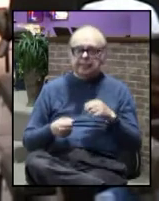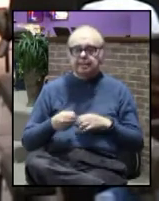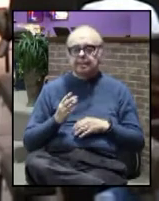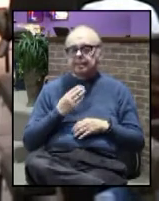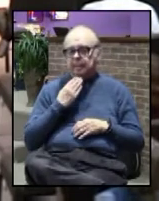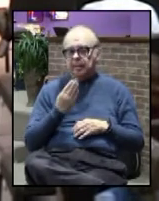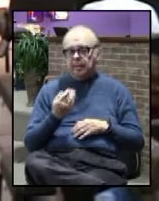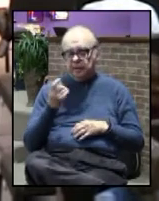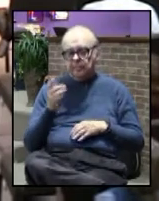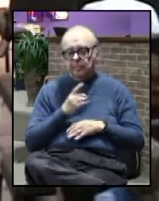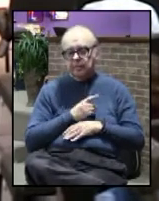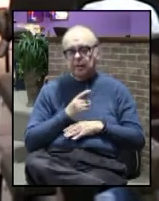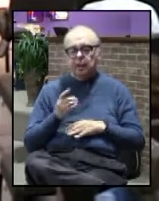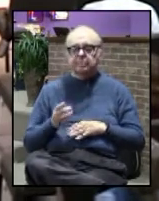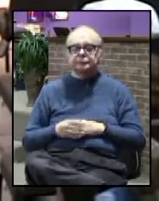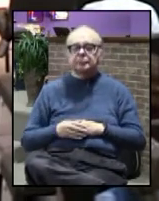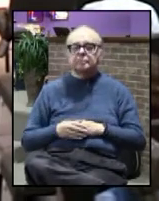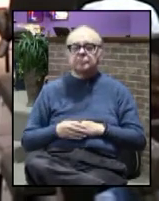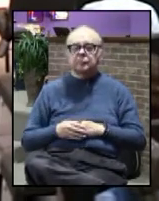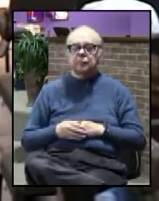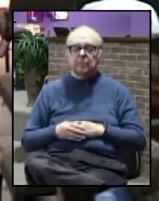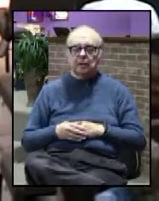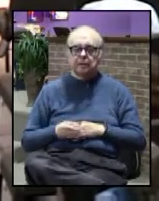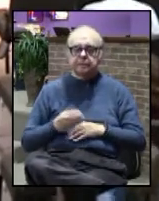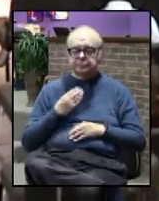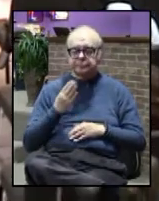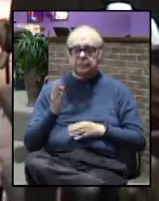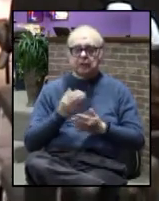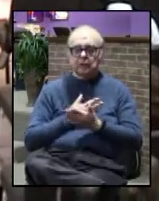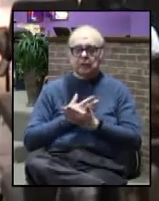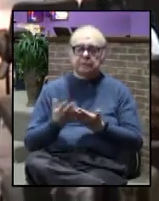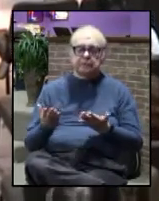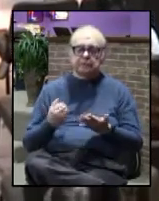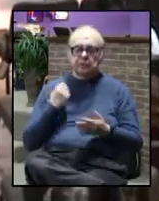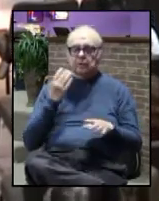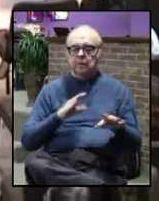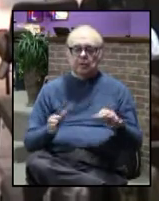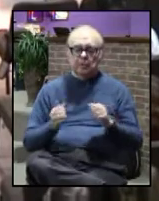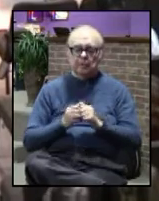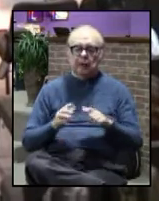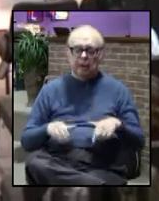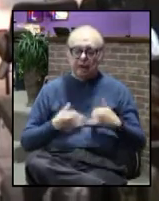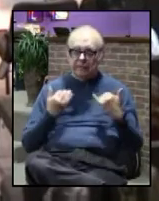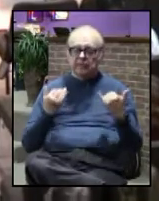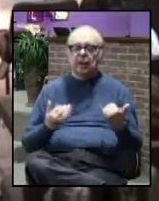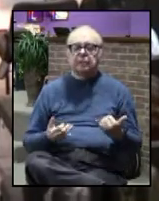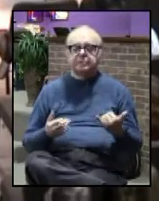God, I thank you for the day. And I thank you for everything that you've done in my life today.